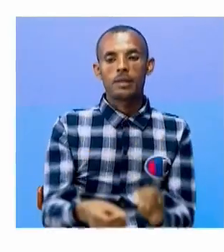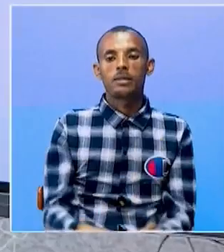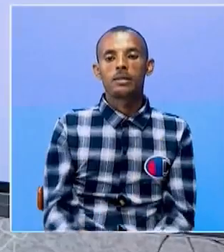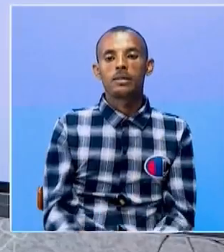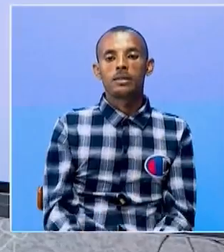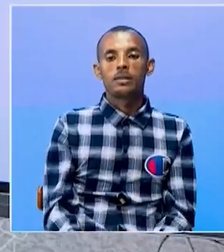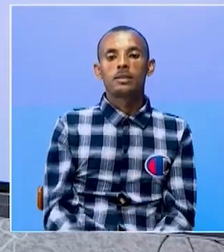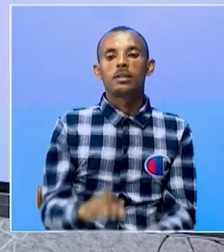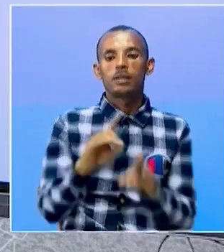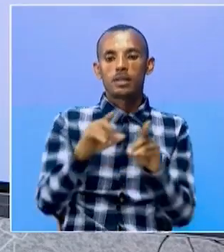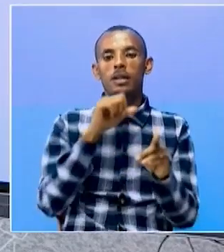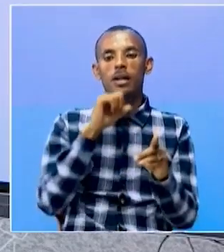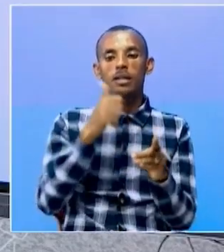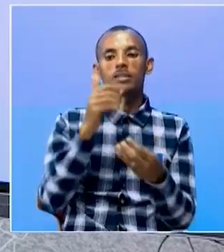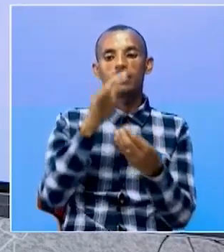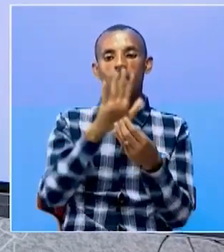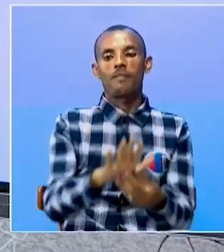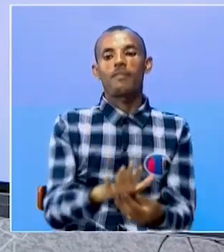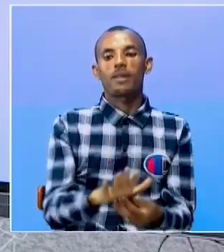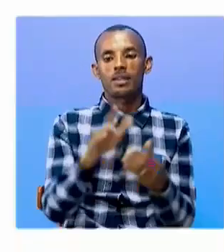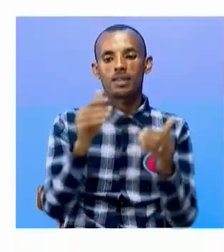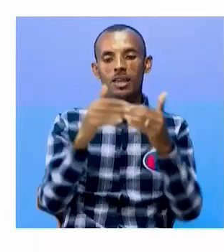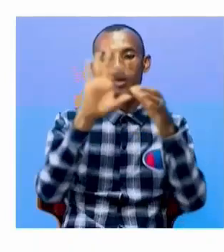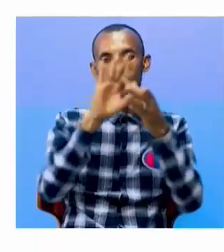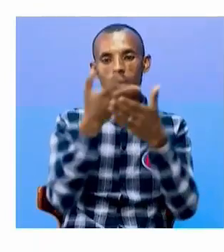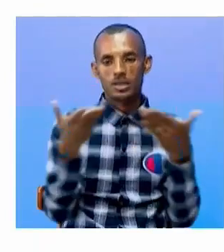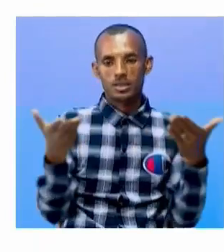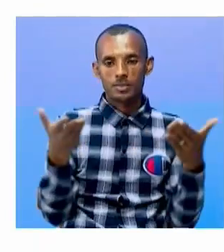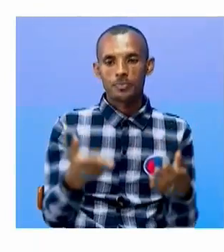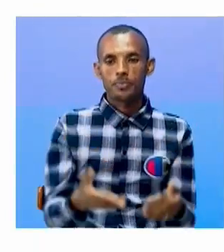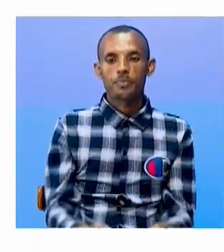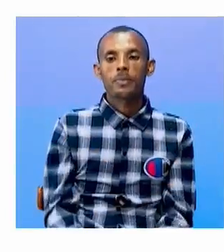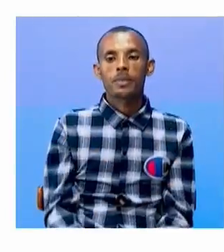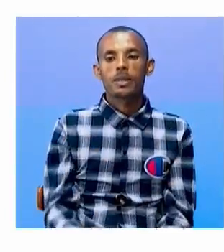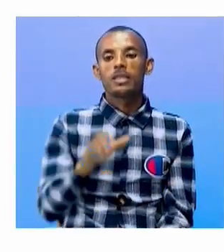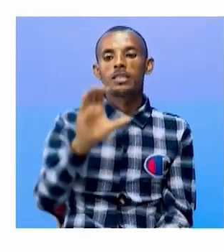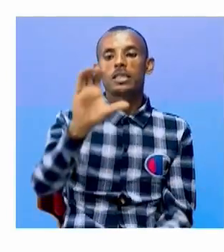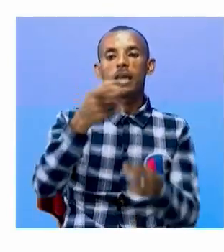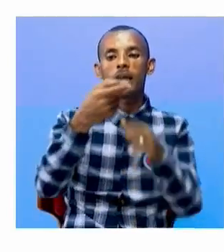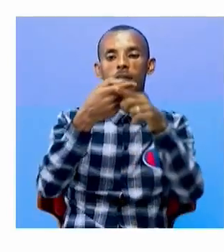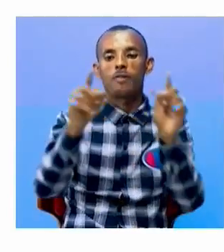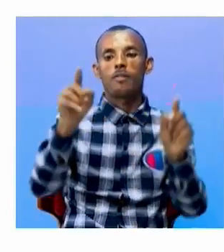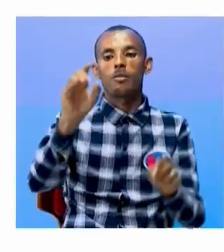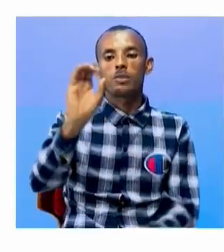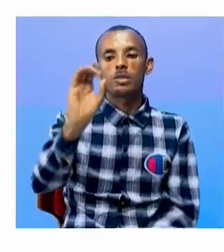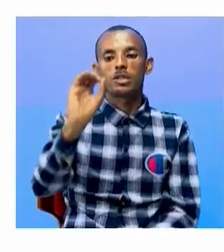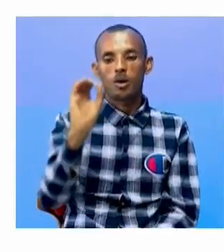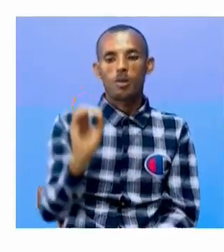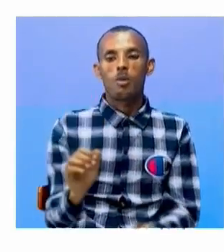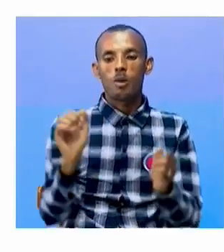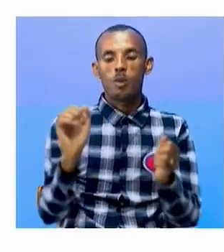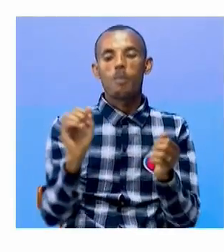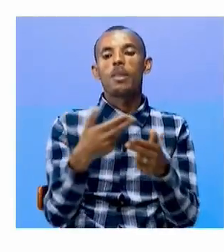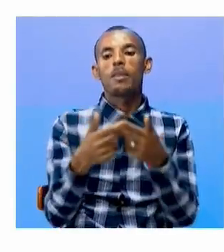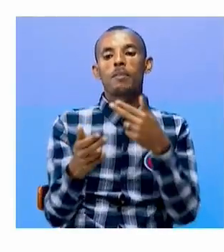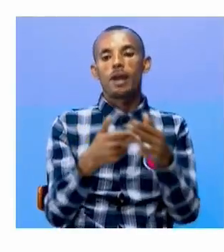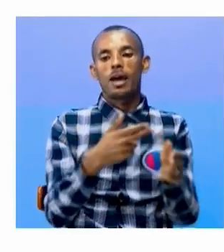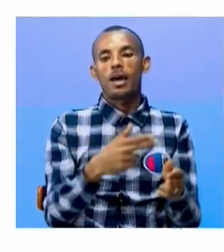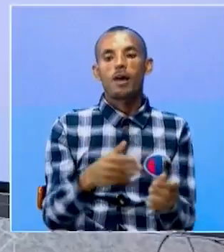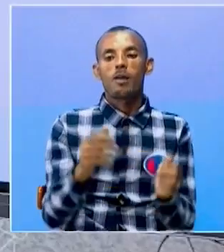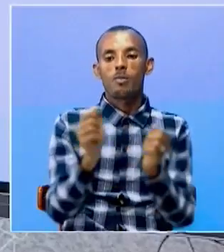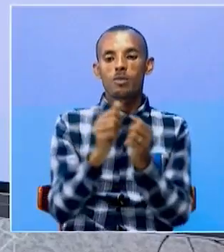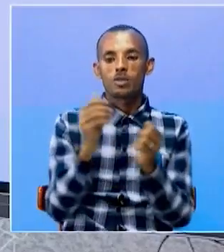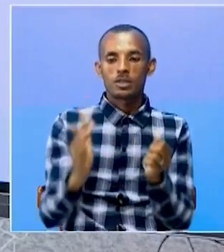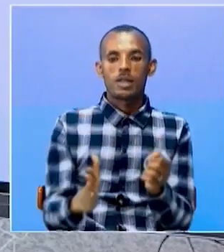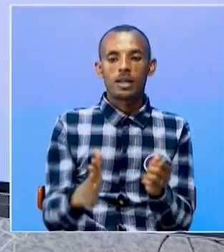the equation will not be affected. Here, C different from 0. If you multiply both sides of an equation by